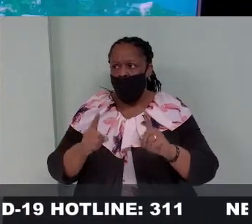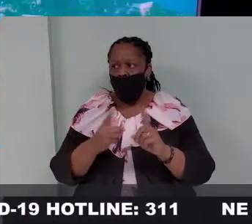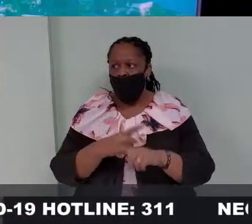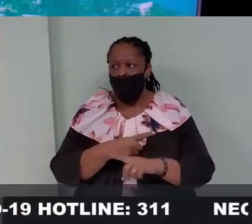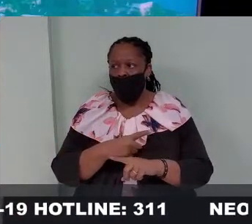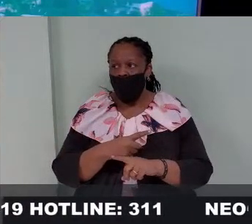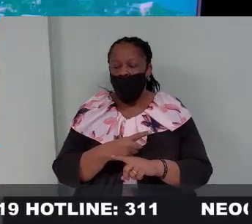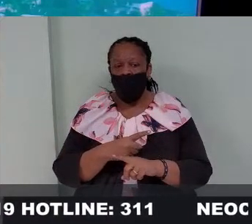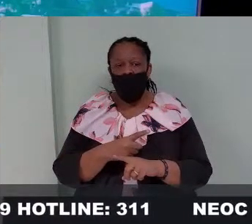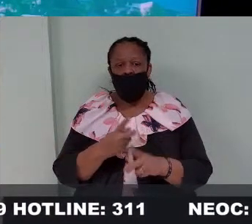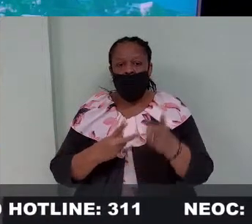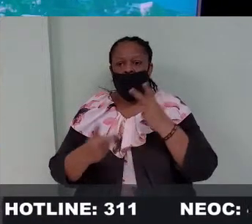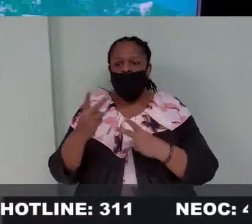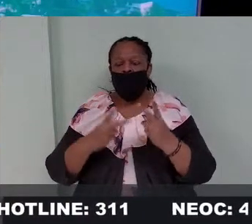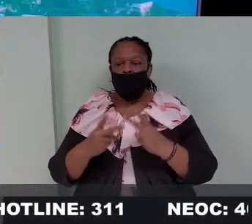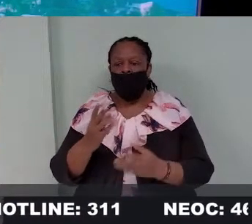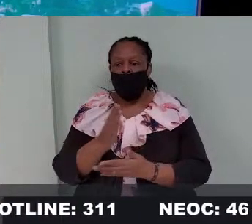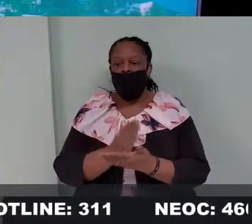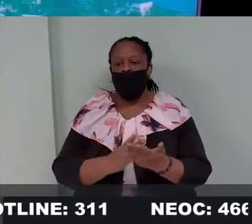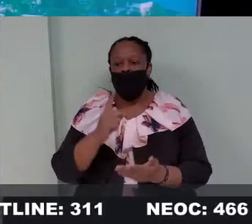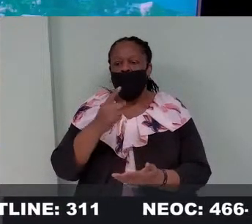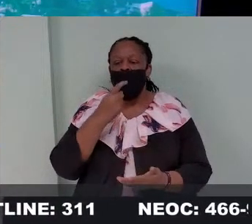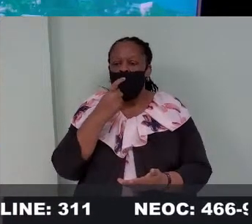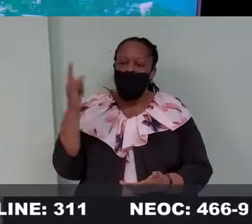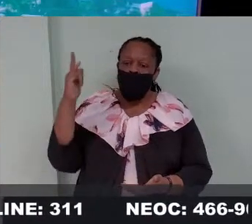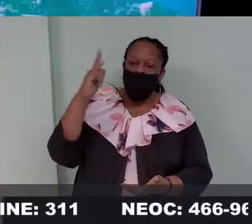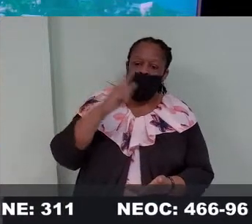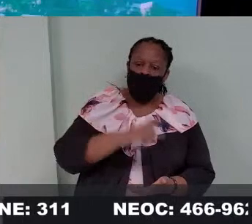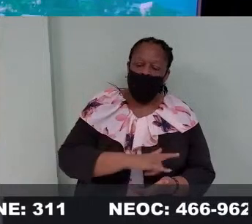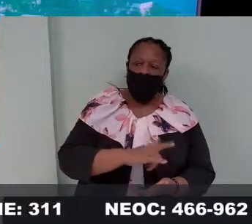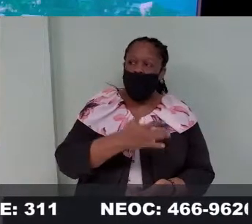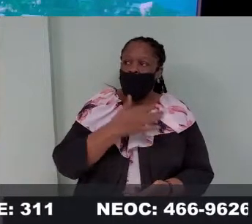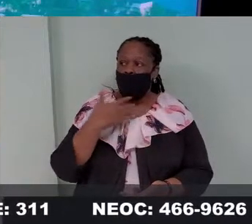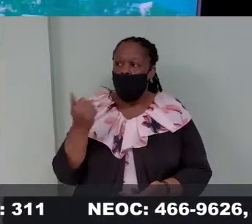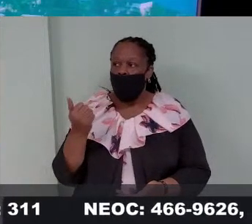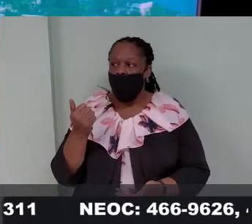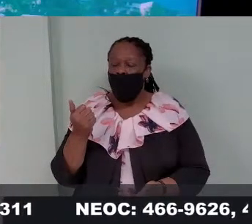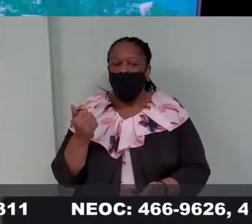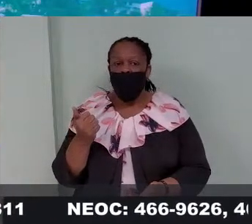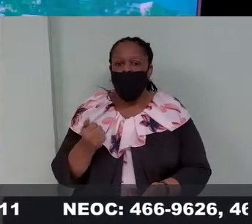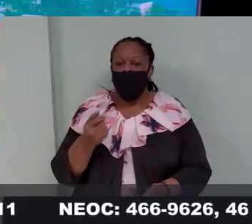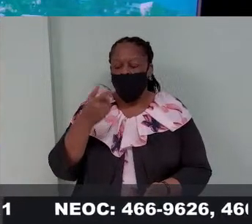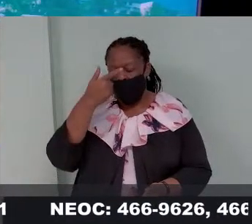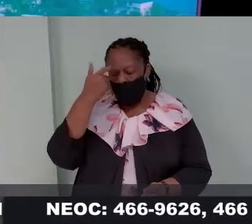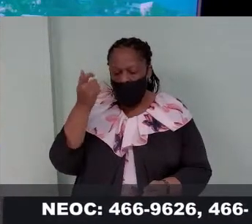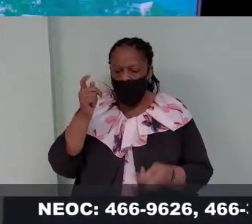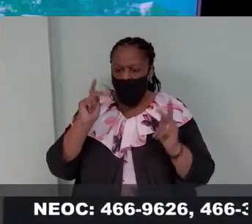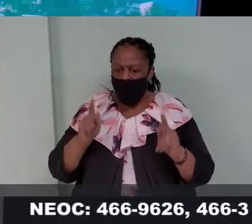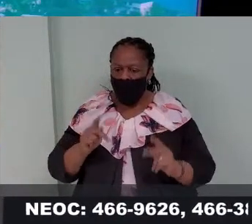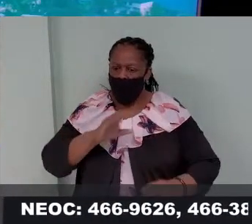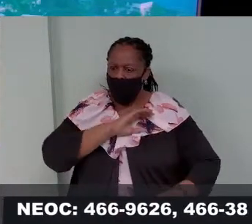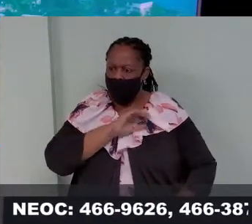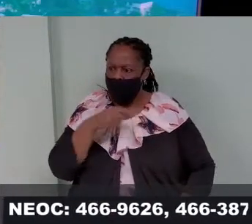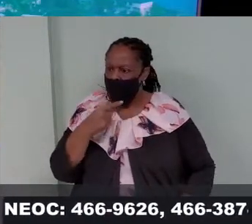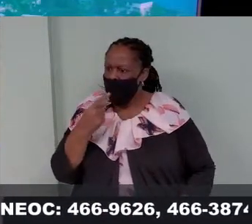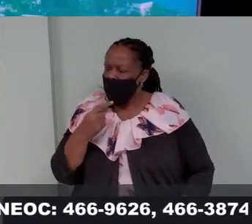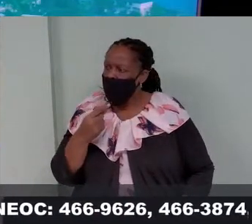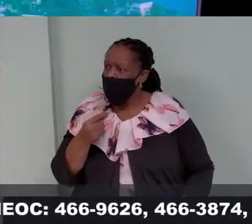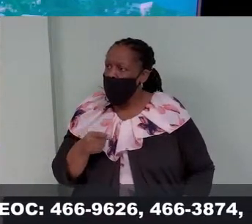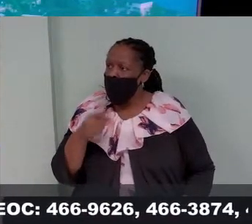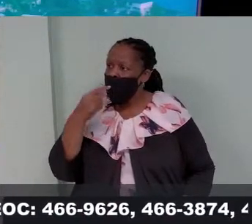quarantined at one of our designated quarantine sites, and despite being warned by the security personnel on duty, the